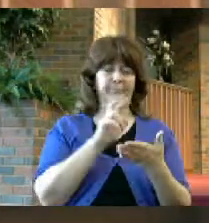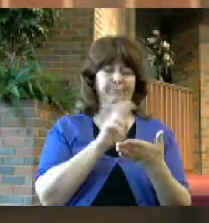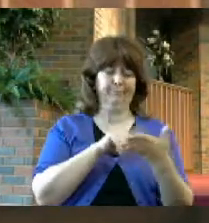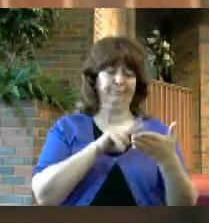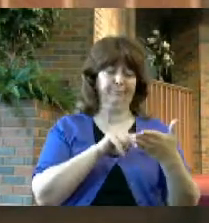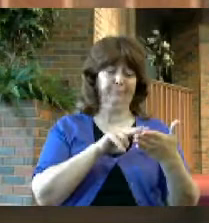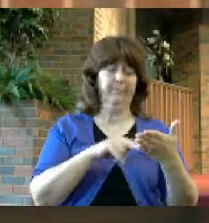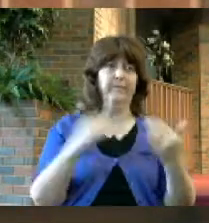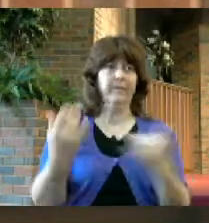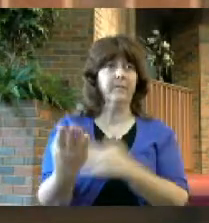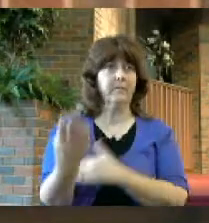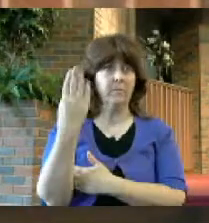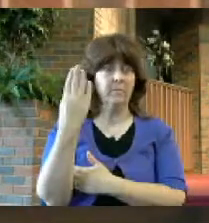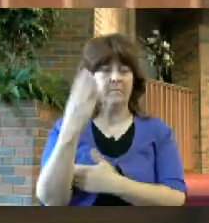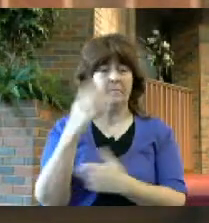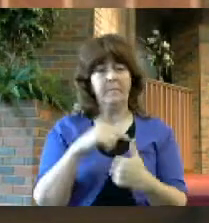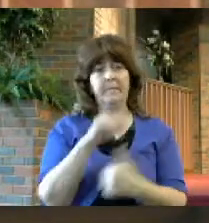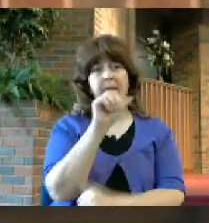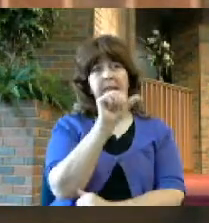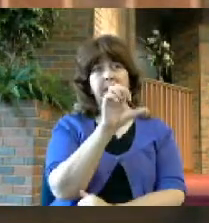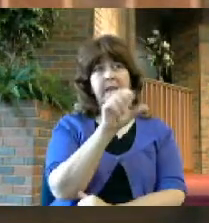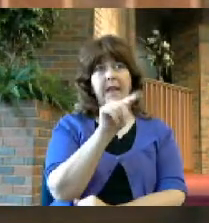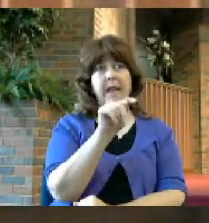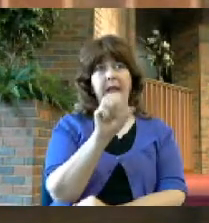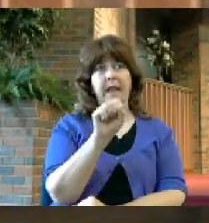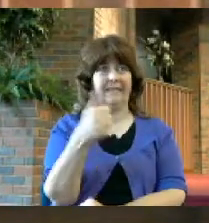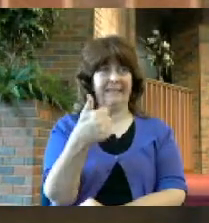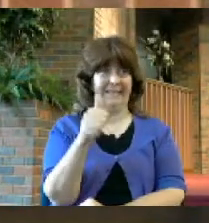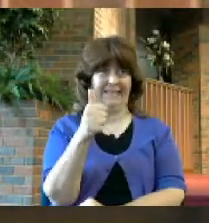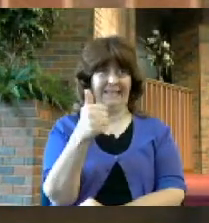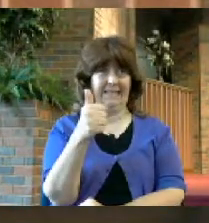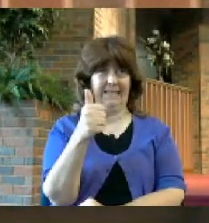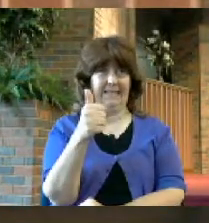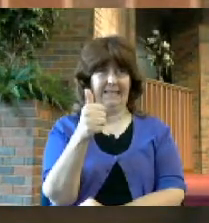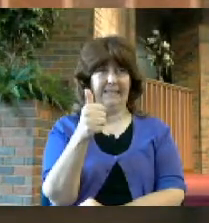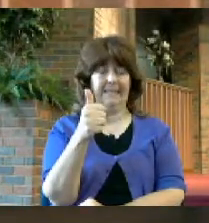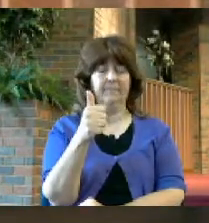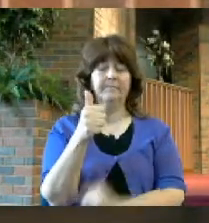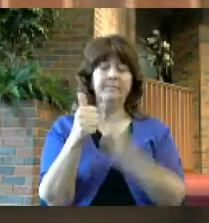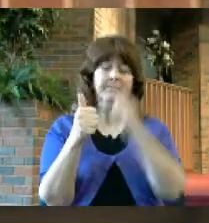Acts chapter 10 is where I'm going to read in just a moment.